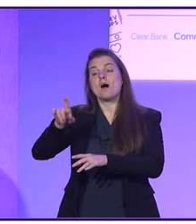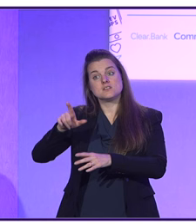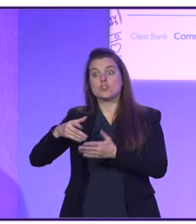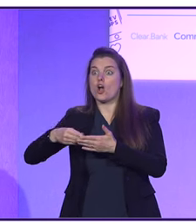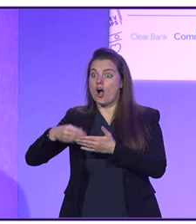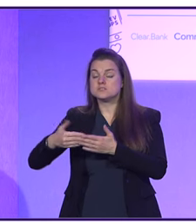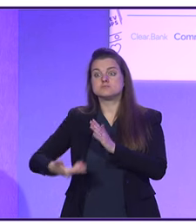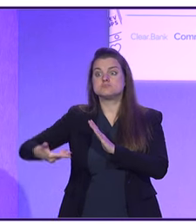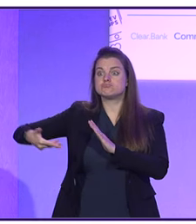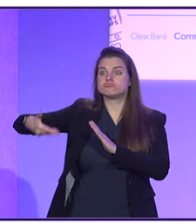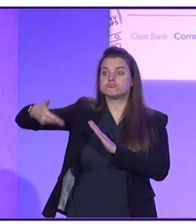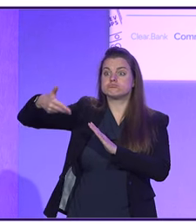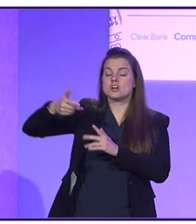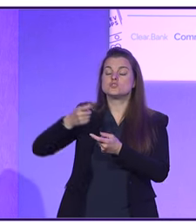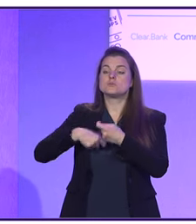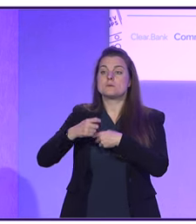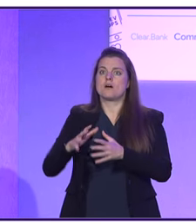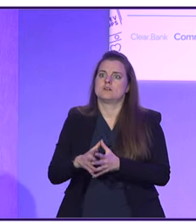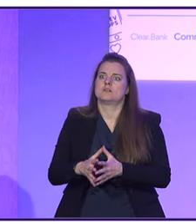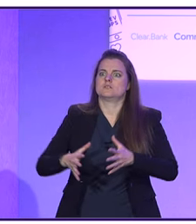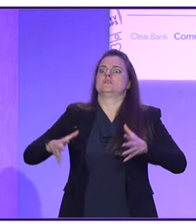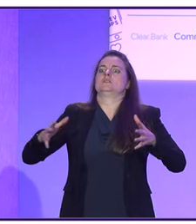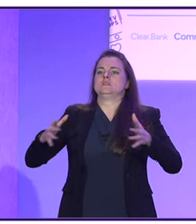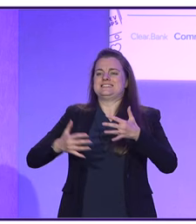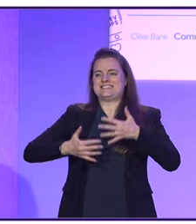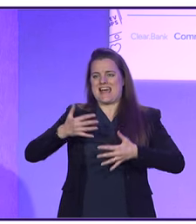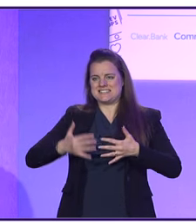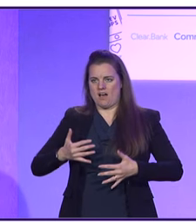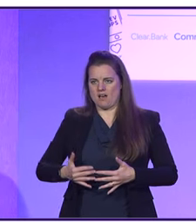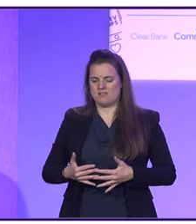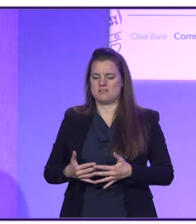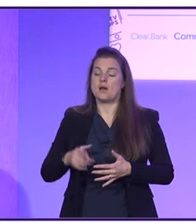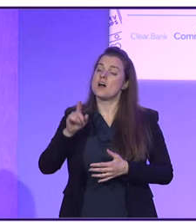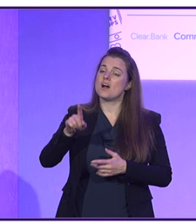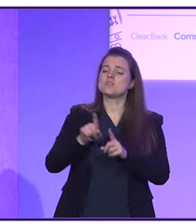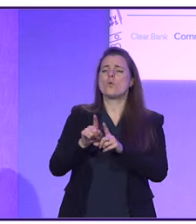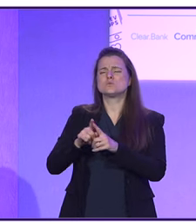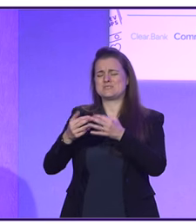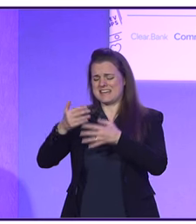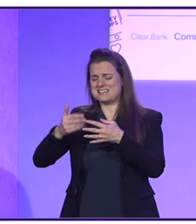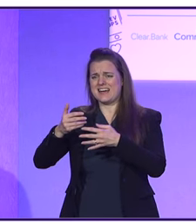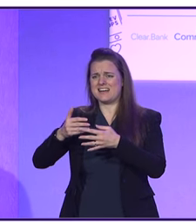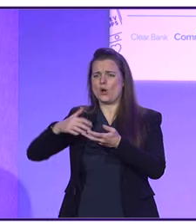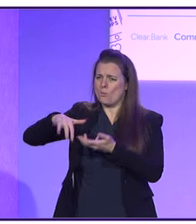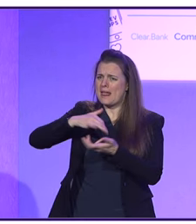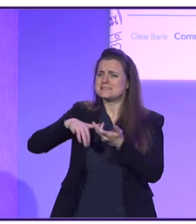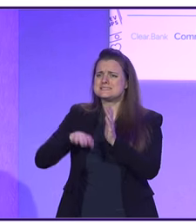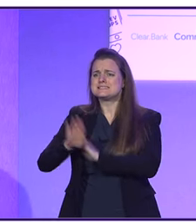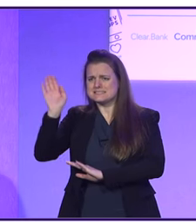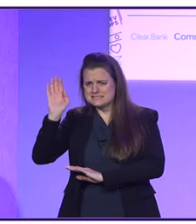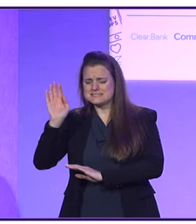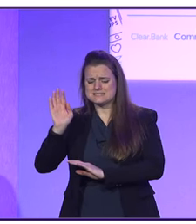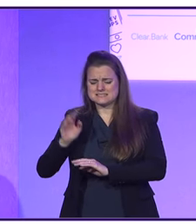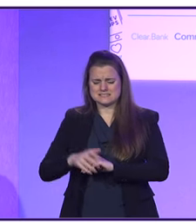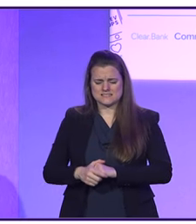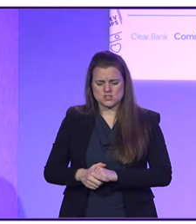interconnected services have driven up the volume of data quite significantly. But also the complexity of that data as well. Distributed traces now look like a Salvador